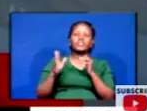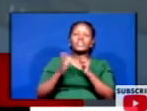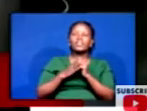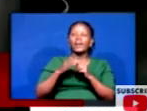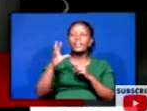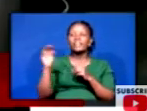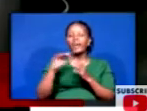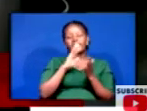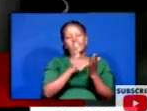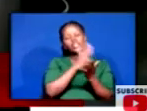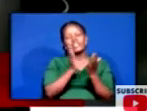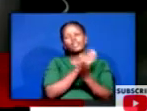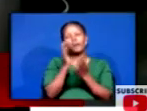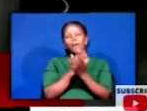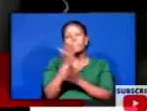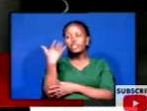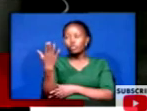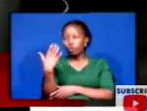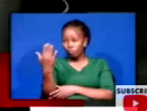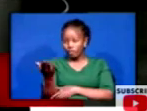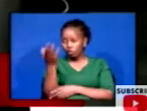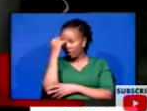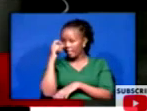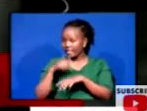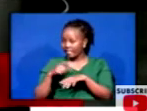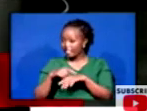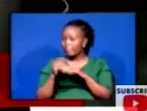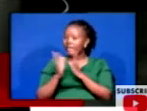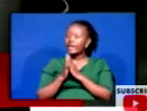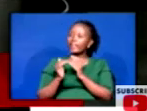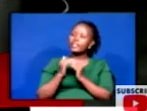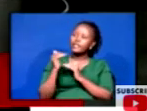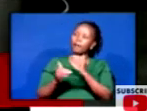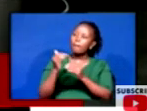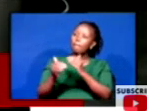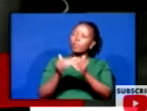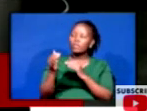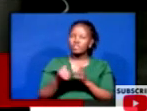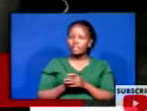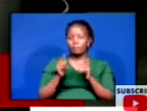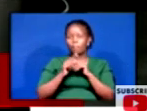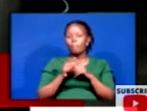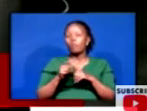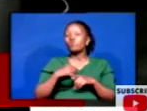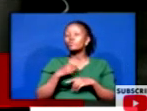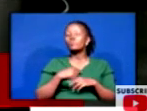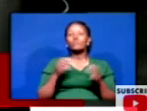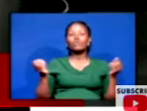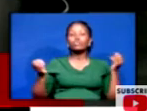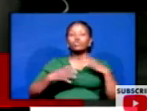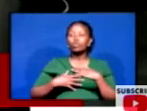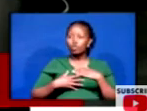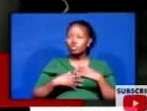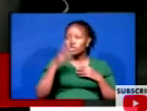of timelines and procedure. And this time round, in fact, I was shocked that the court did allow